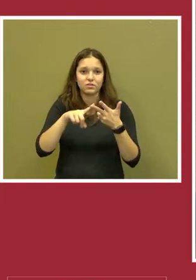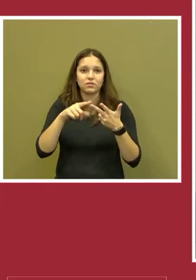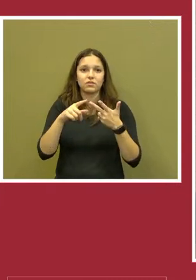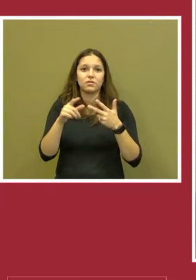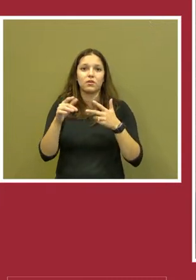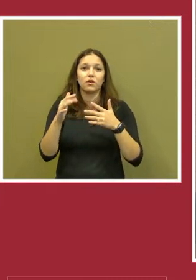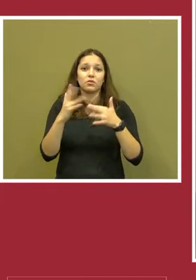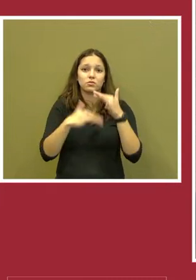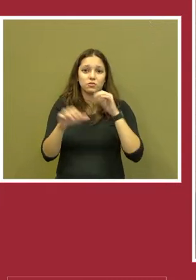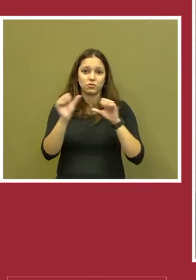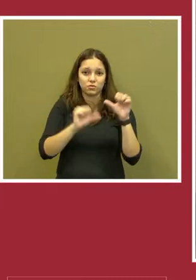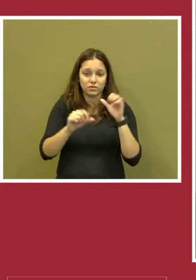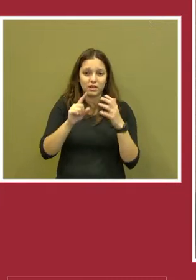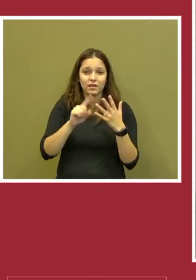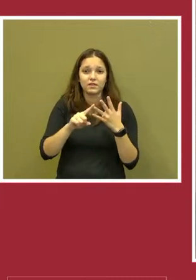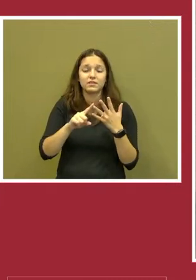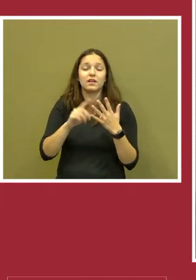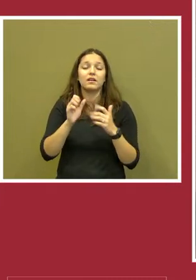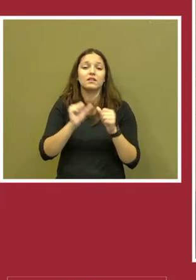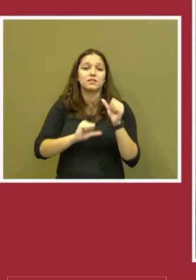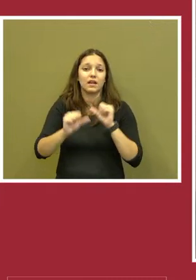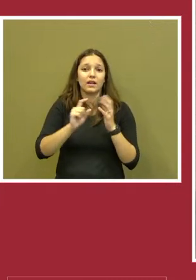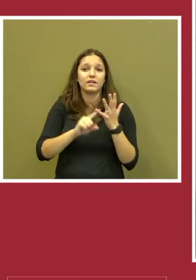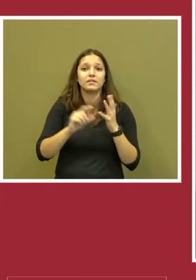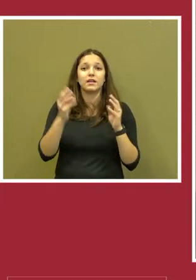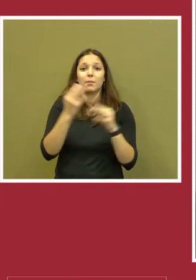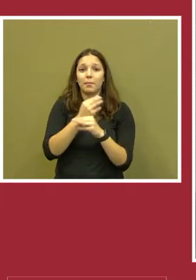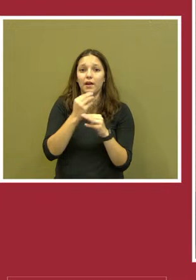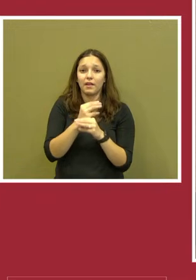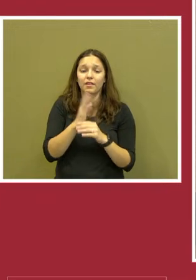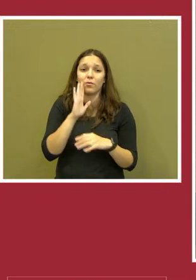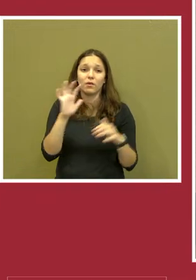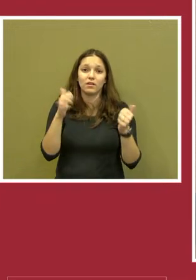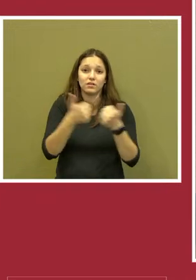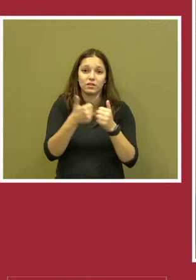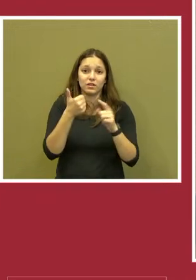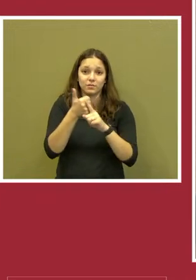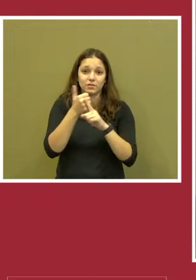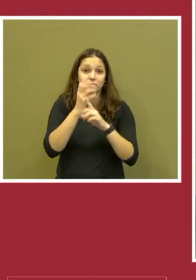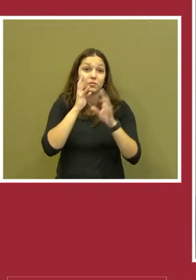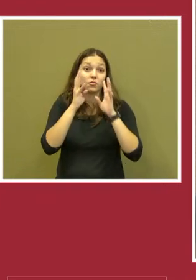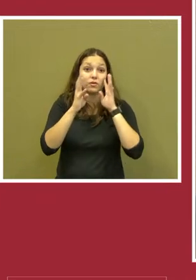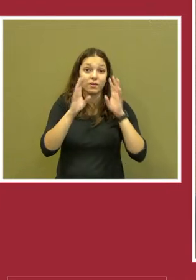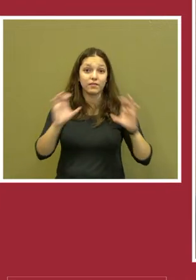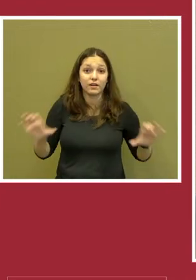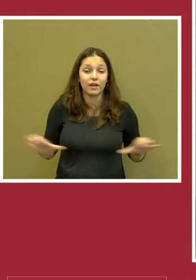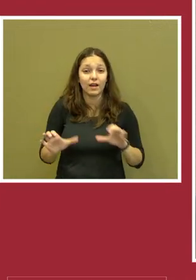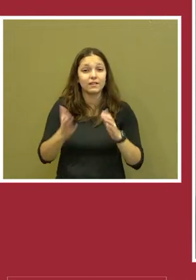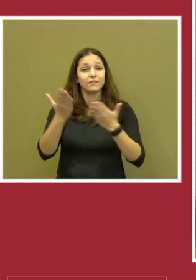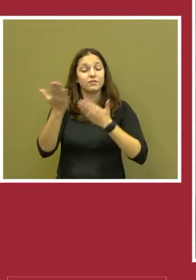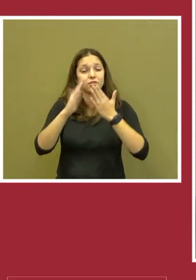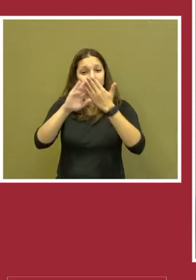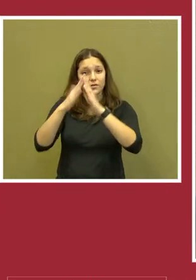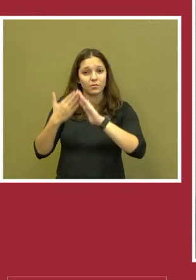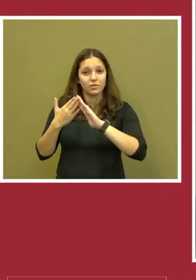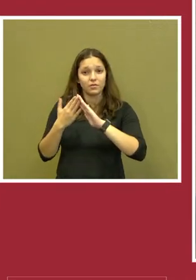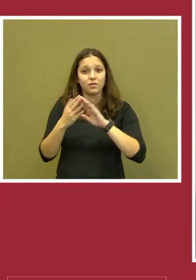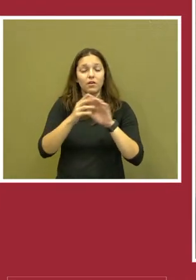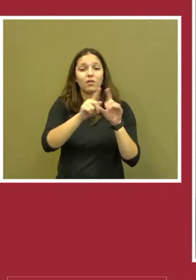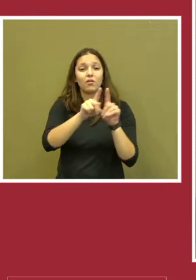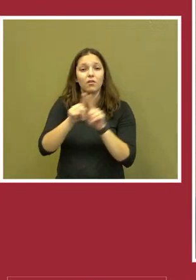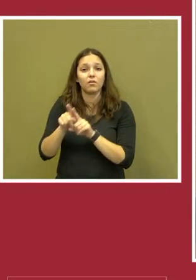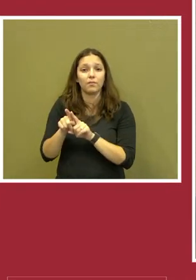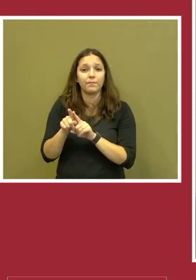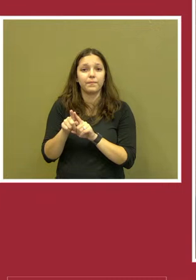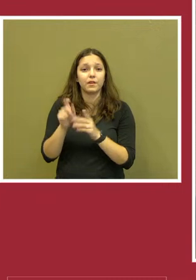in science, and math. They've also decided that they're going to challenge themselves to be creative, to be active, to serve their community. They're also going